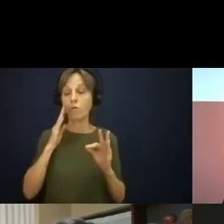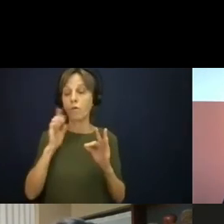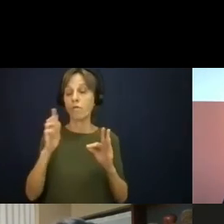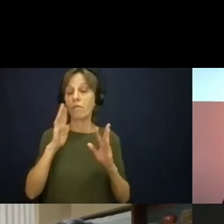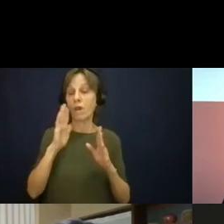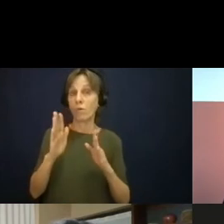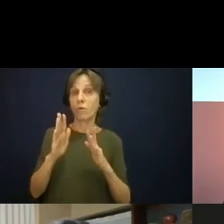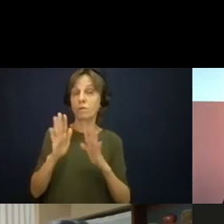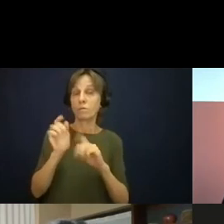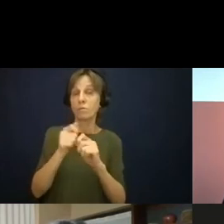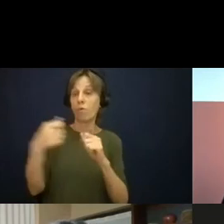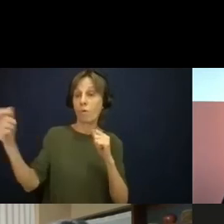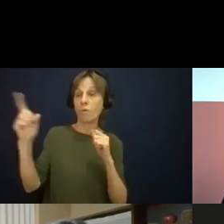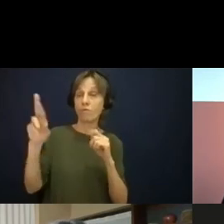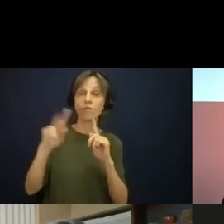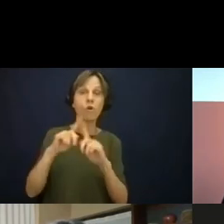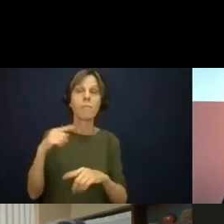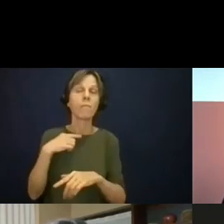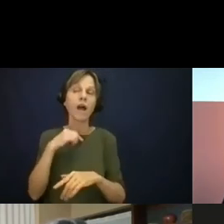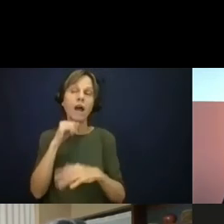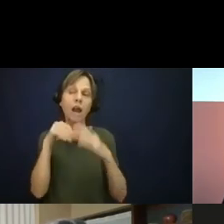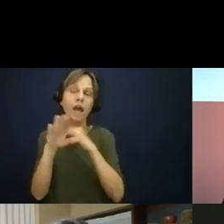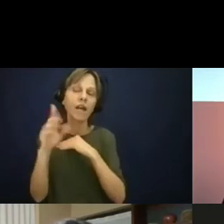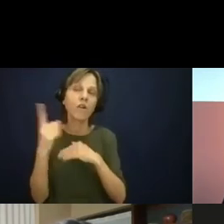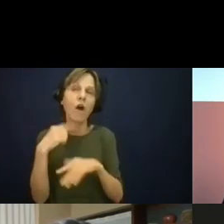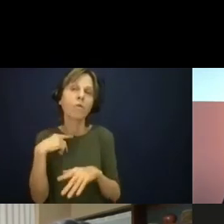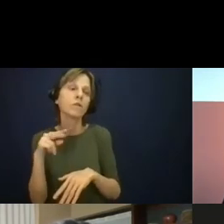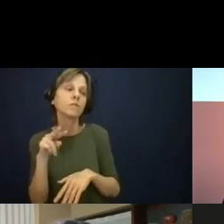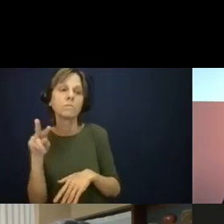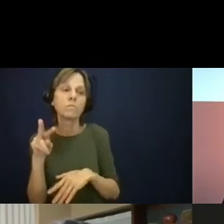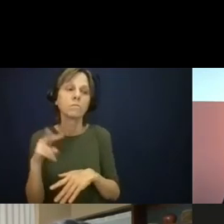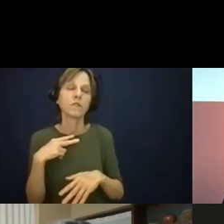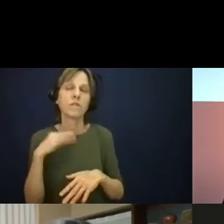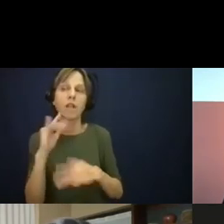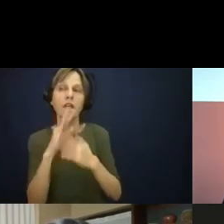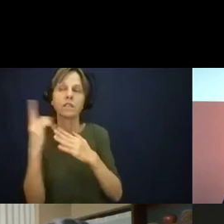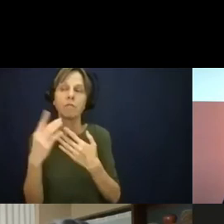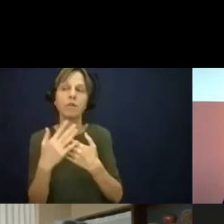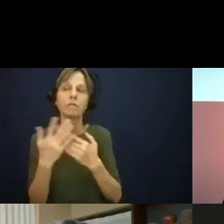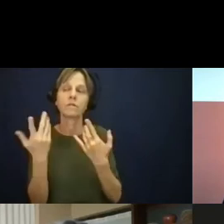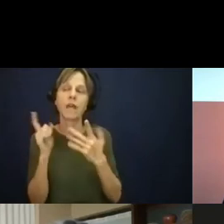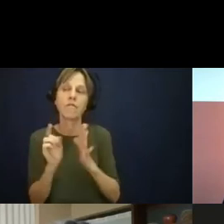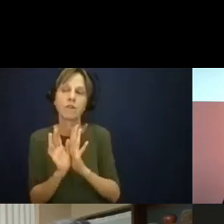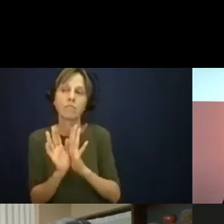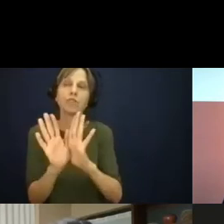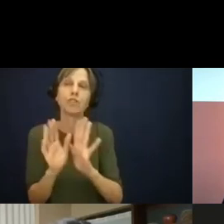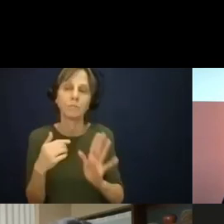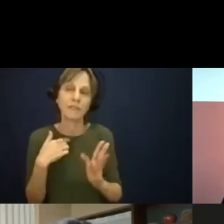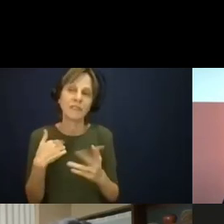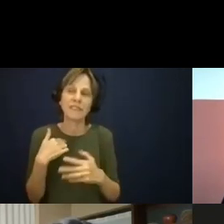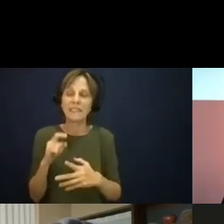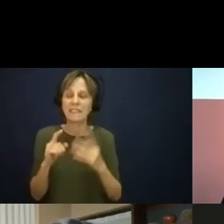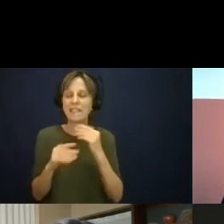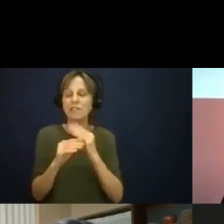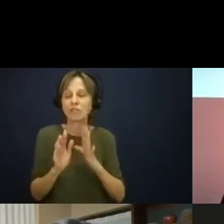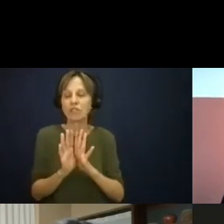wouldn't always go through it. I'm the type, I would look in the door and it was always somebody to push me. I always need that extra nudge. So,